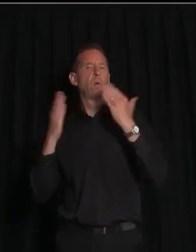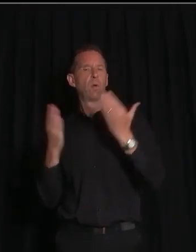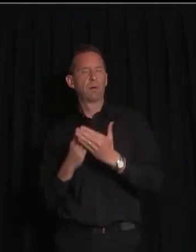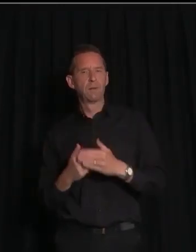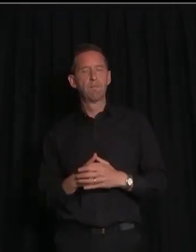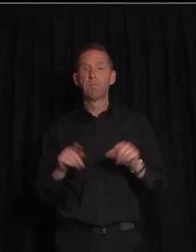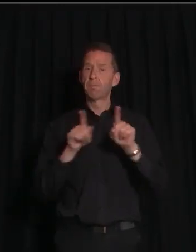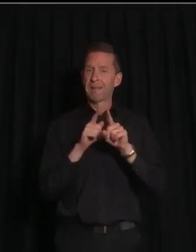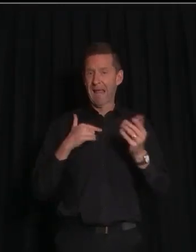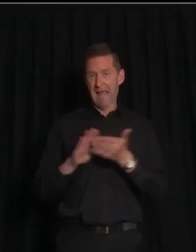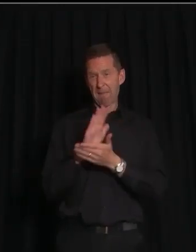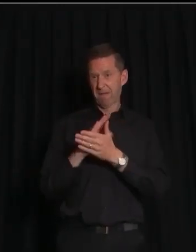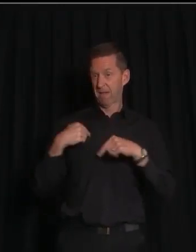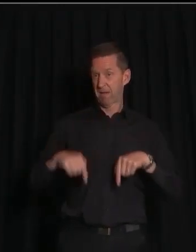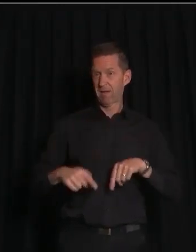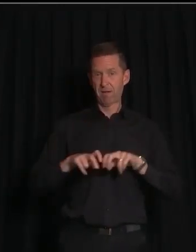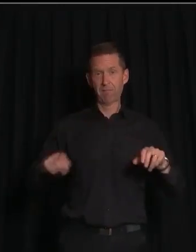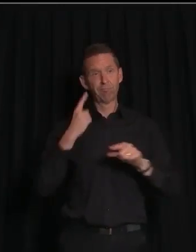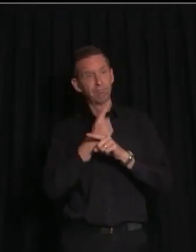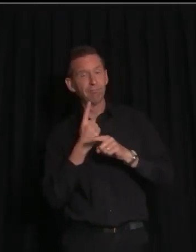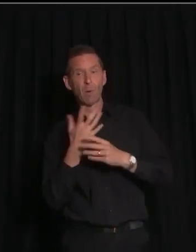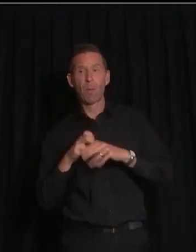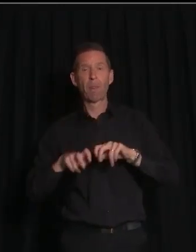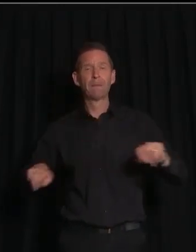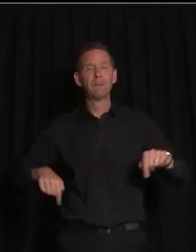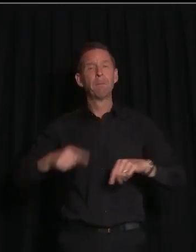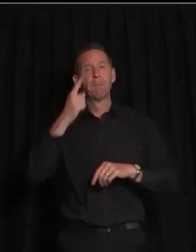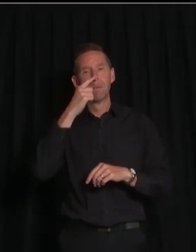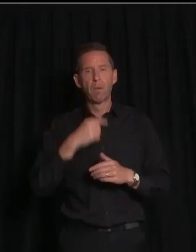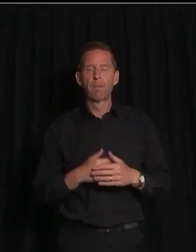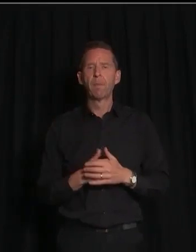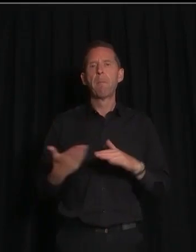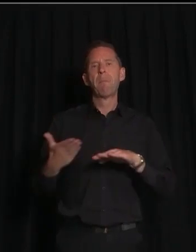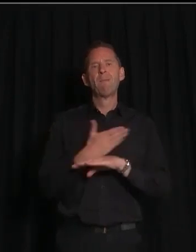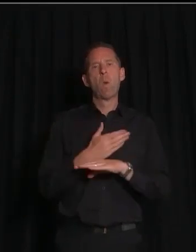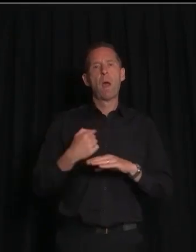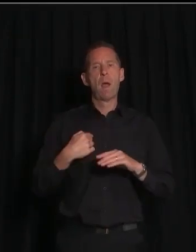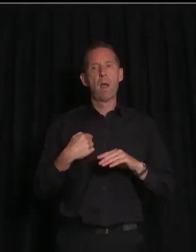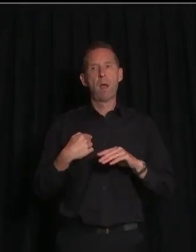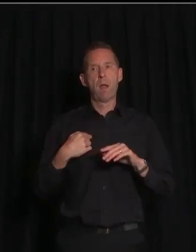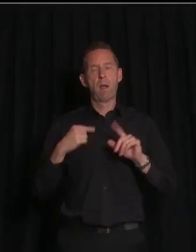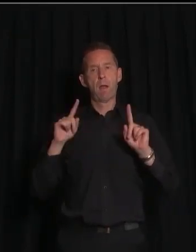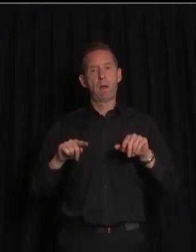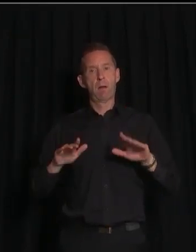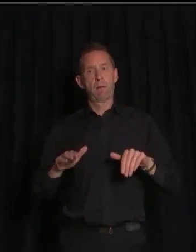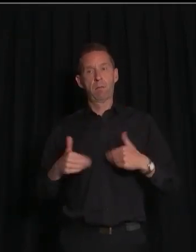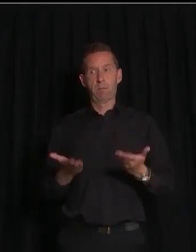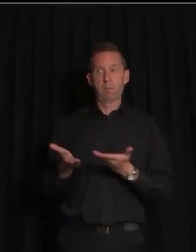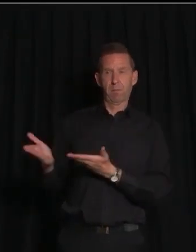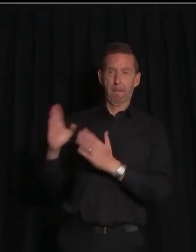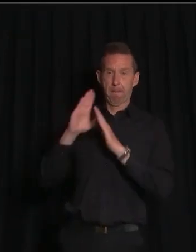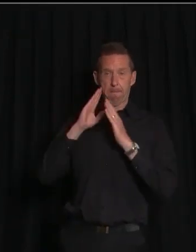with these people. And for start the conversation, before I present these amazing